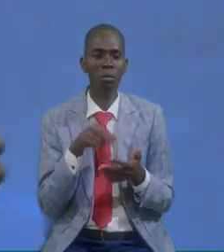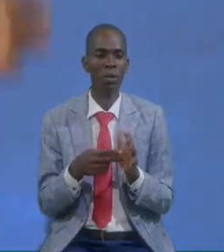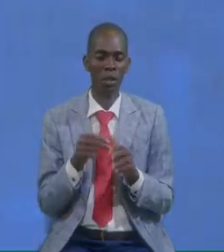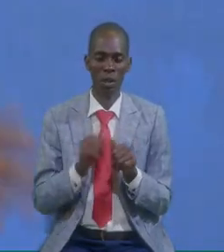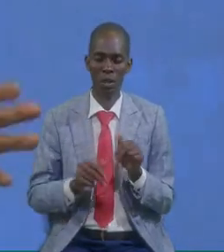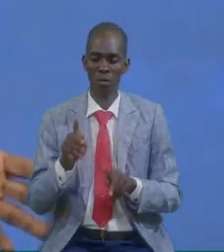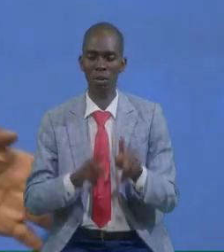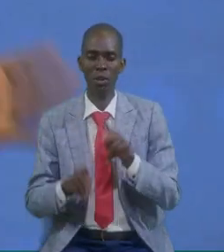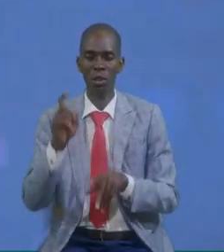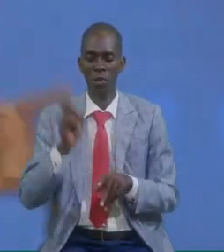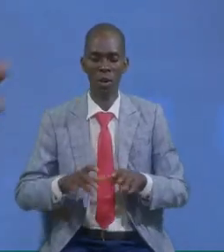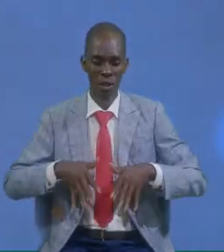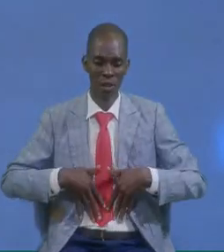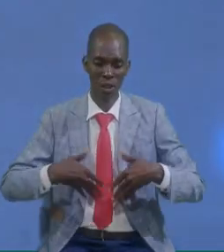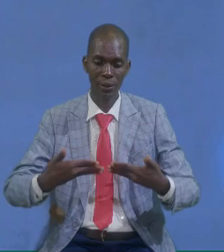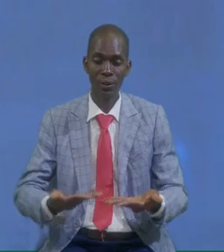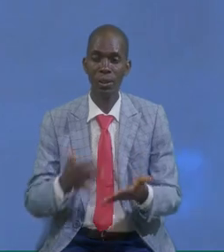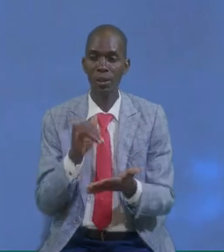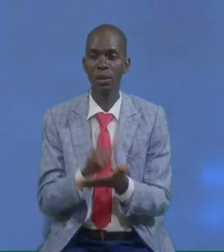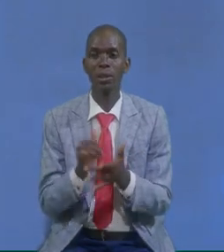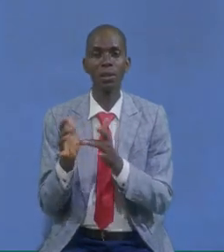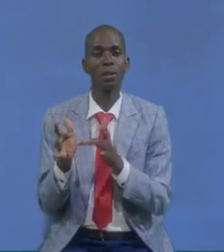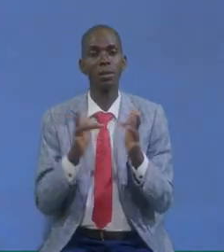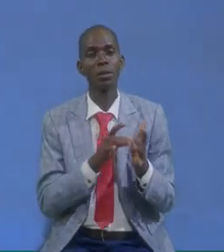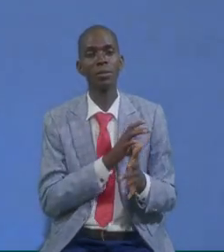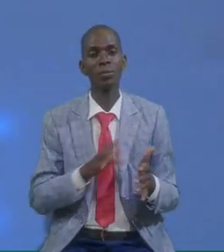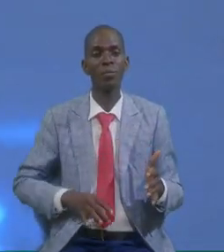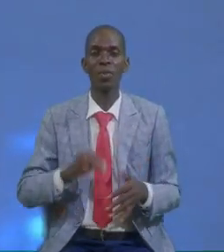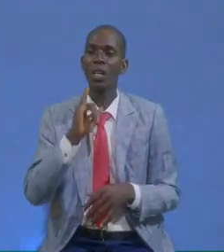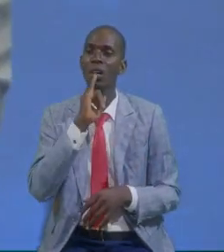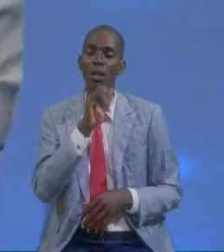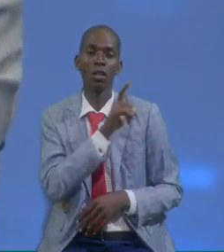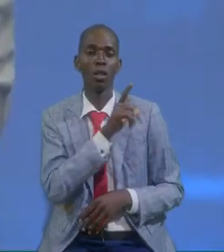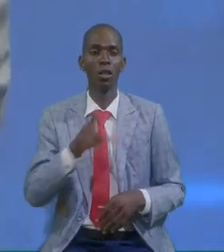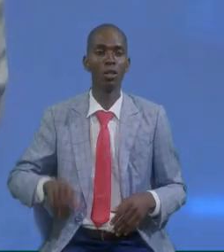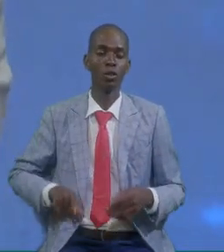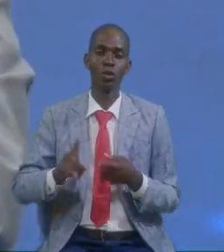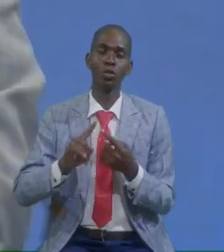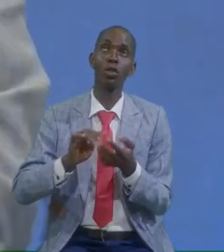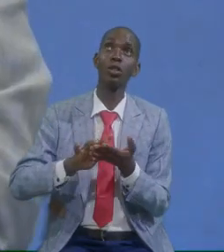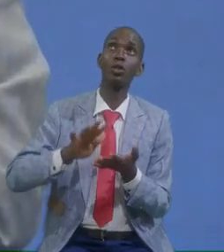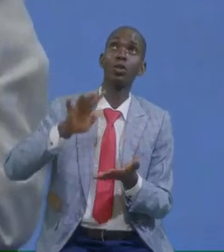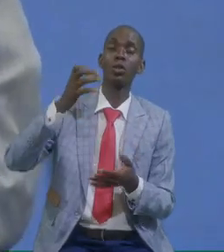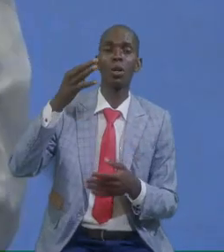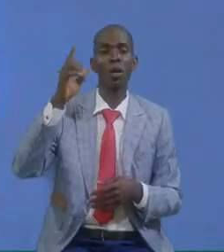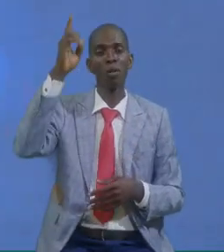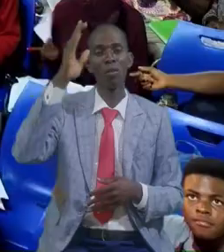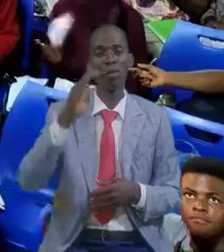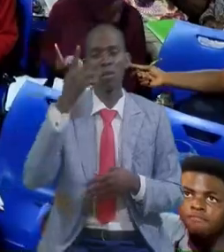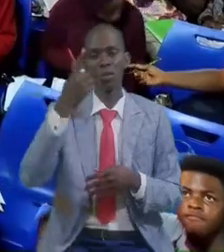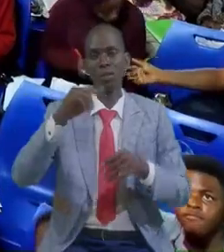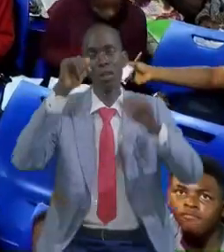confess that Jesus Christ is Lord, to the glory of God